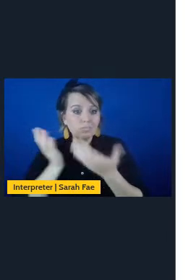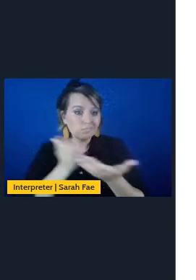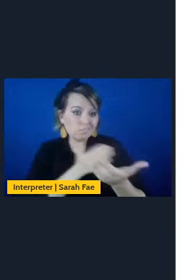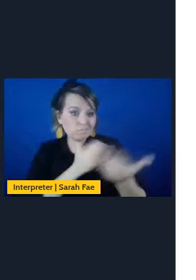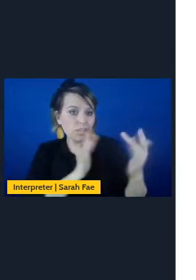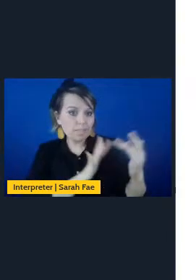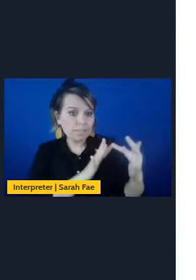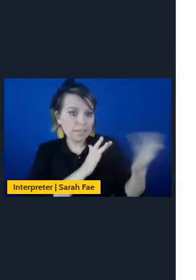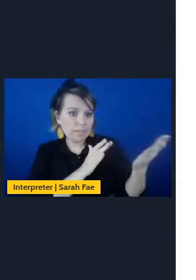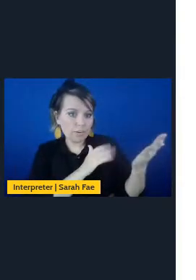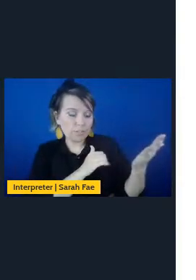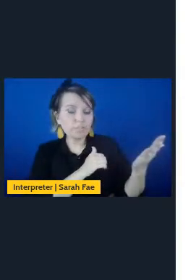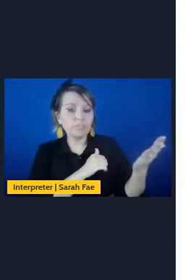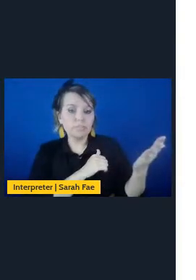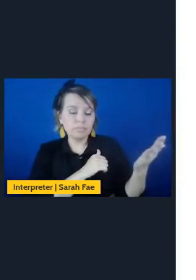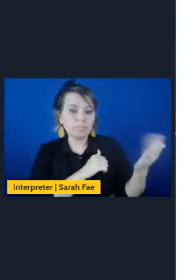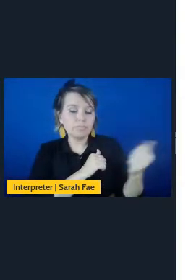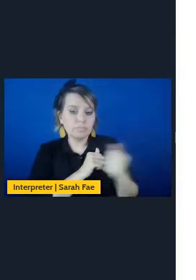code that also